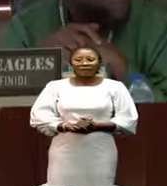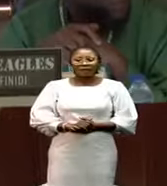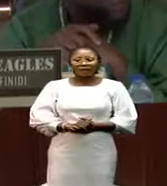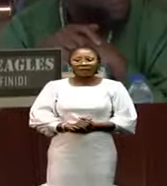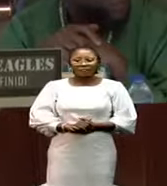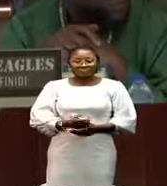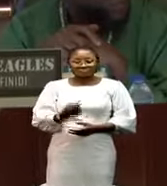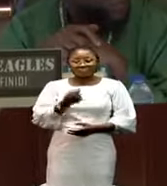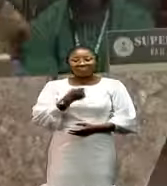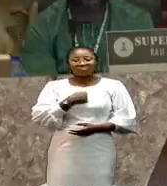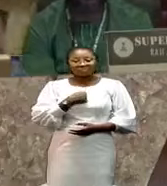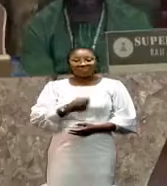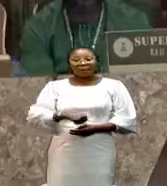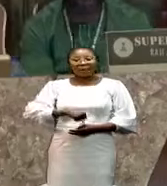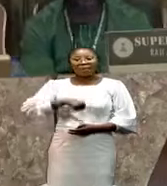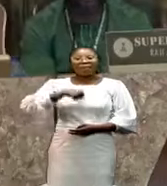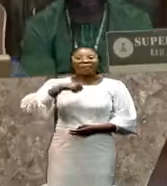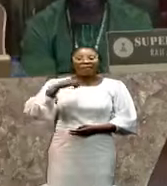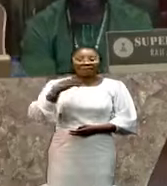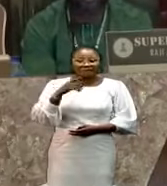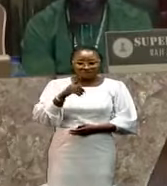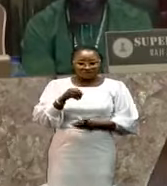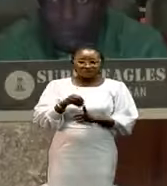I am proud of you too.